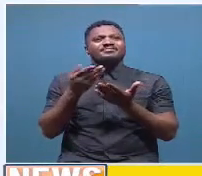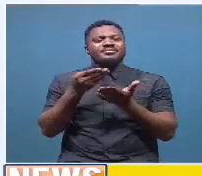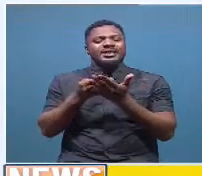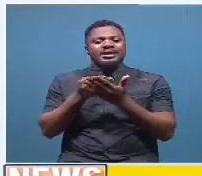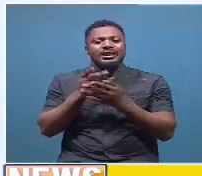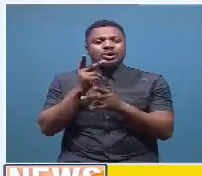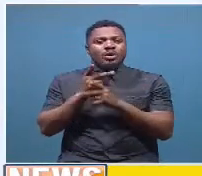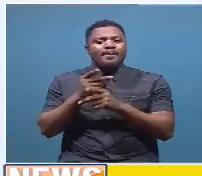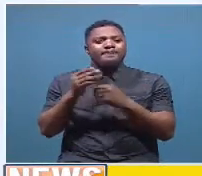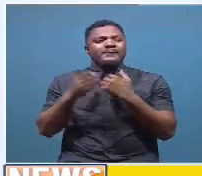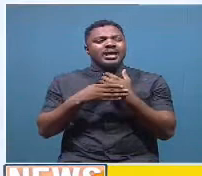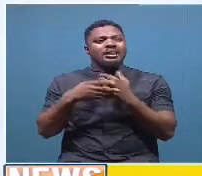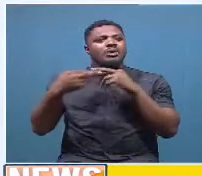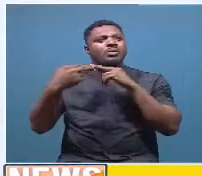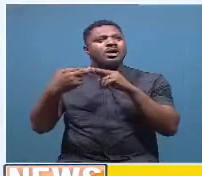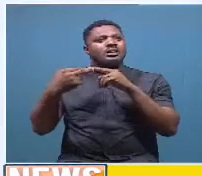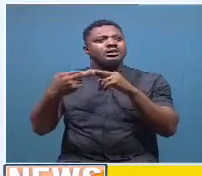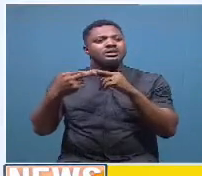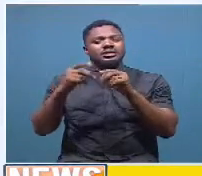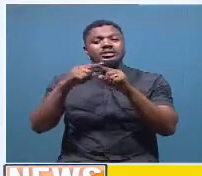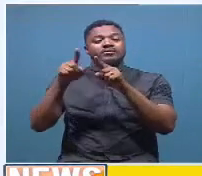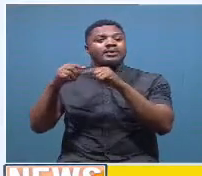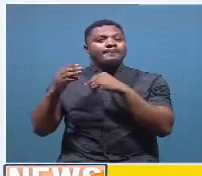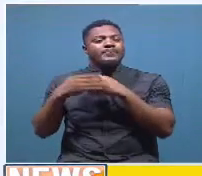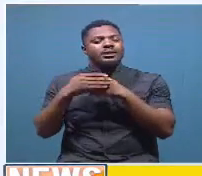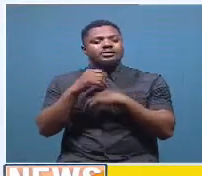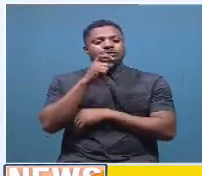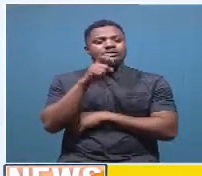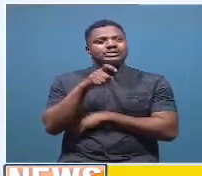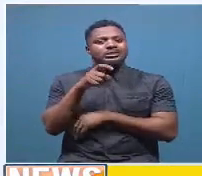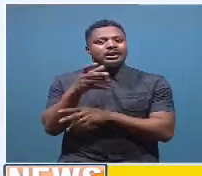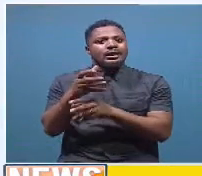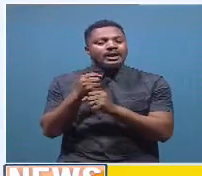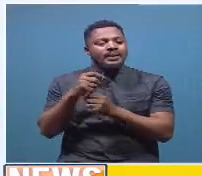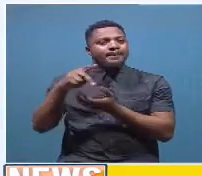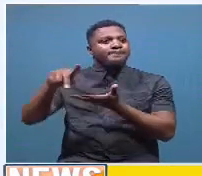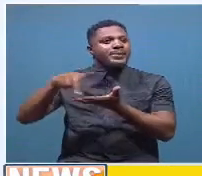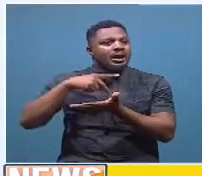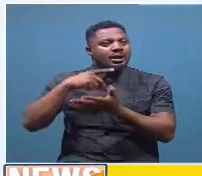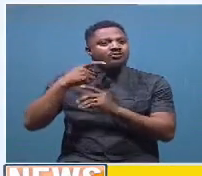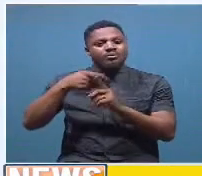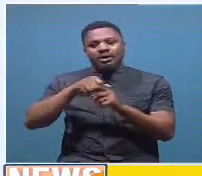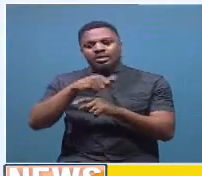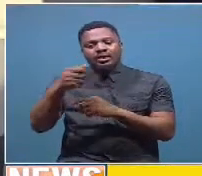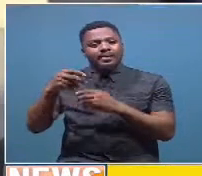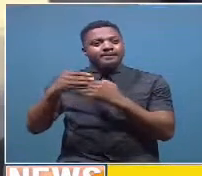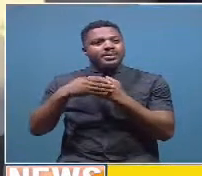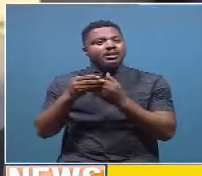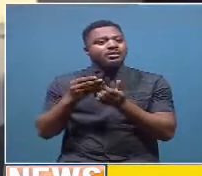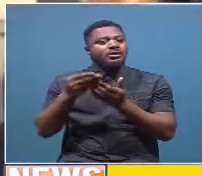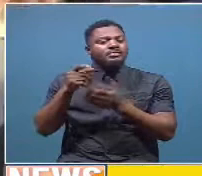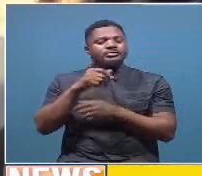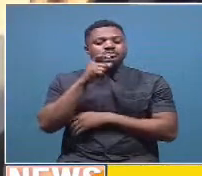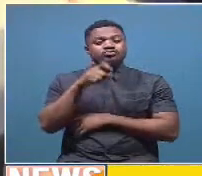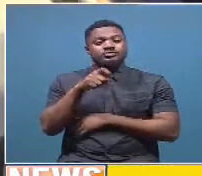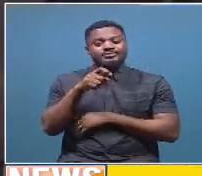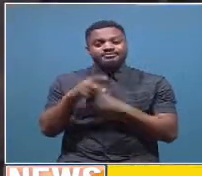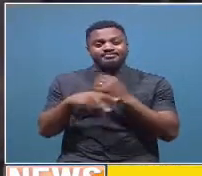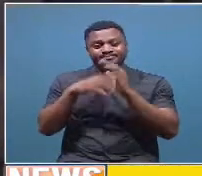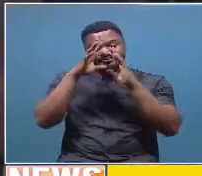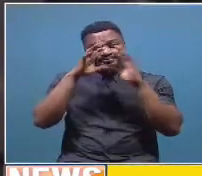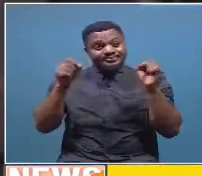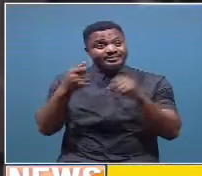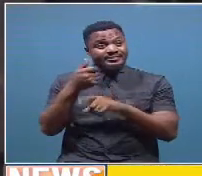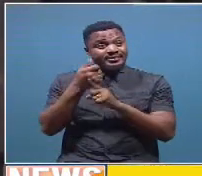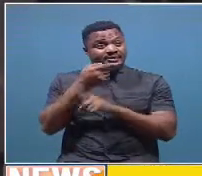maintain banking relationships with several banks to receive payments from other bank customers. The Vice President, Dr.